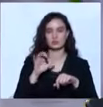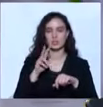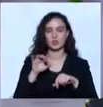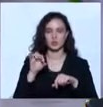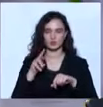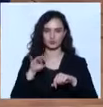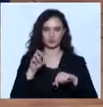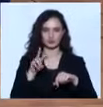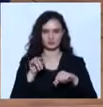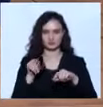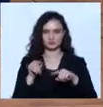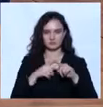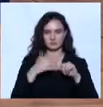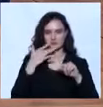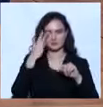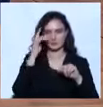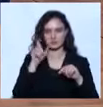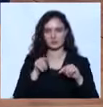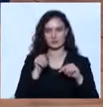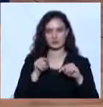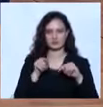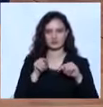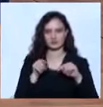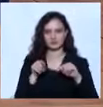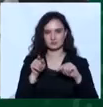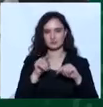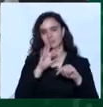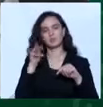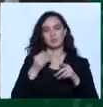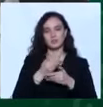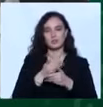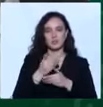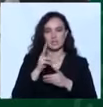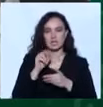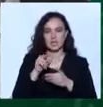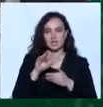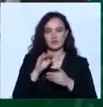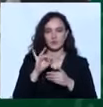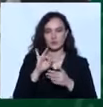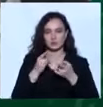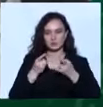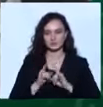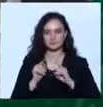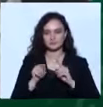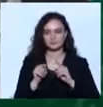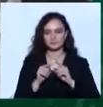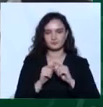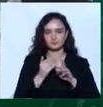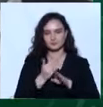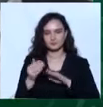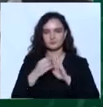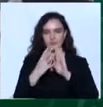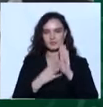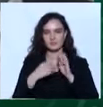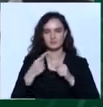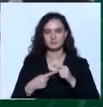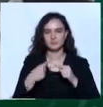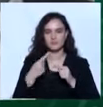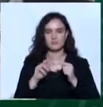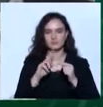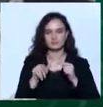an American from the state of California, born in the late 19th century